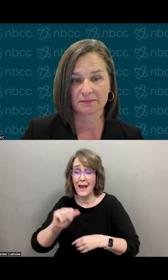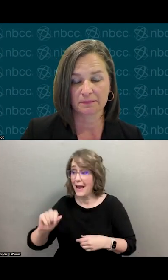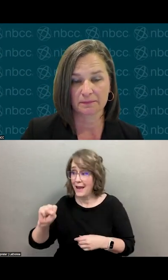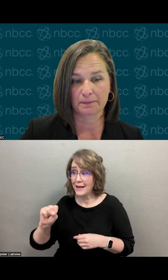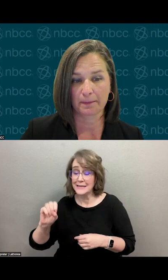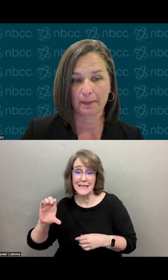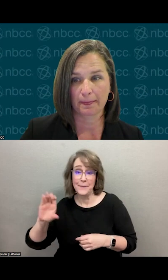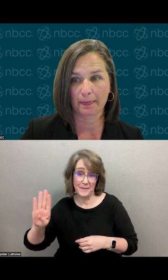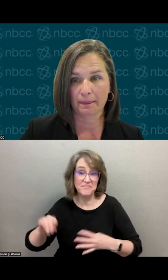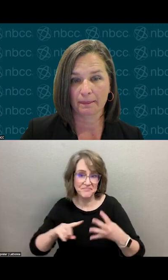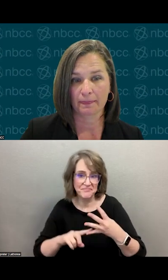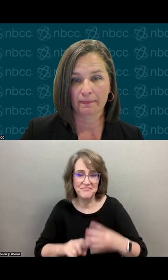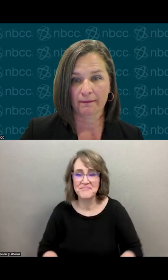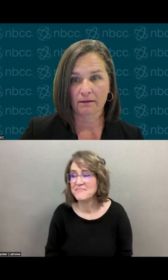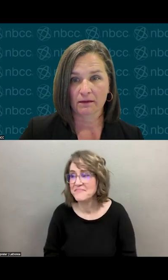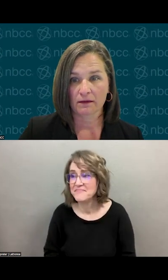Next.